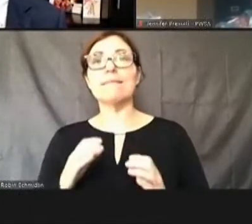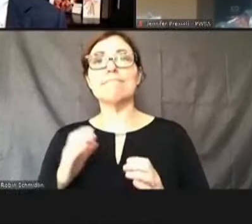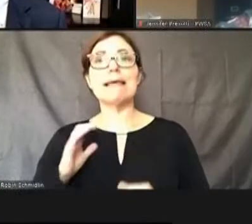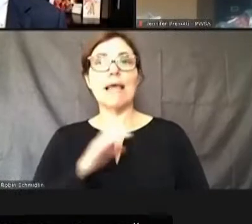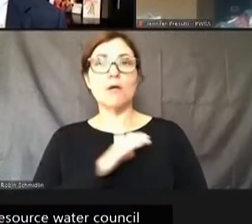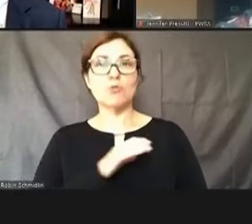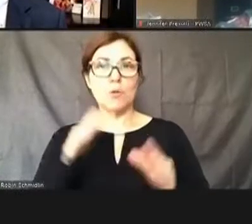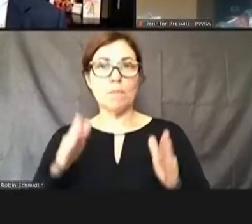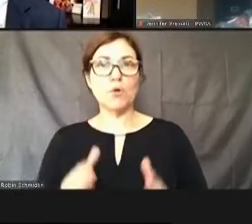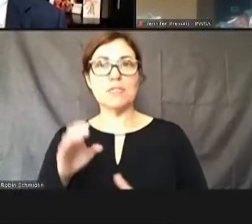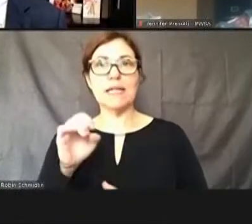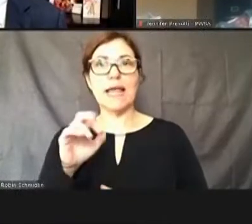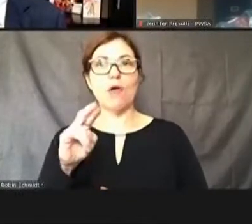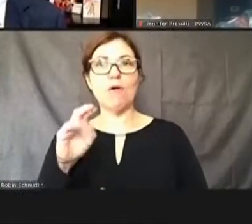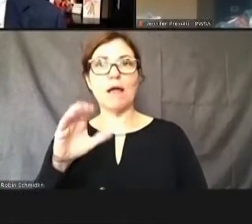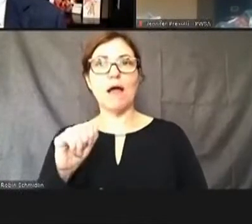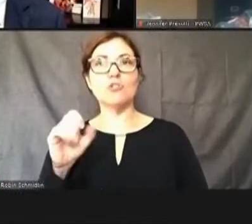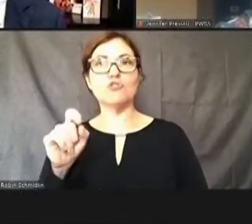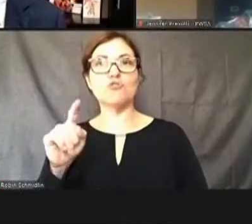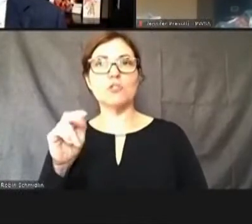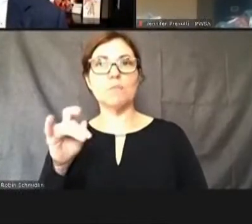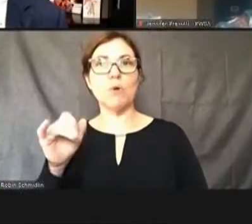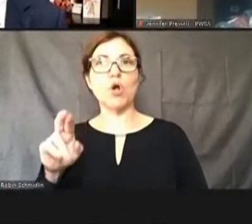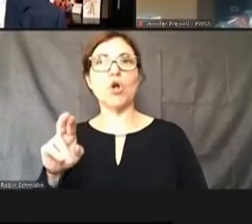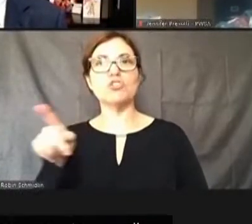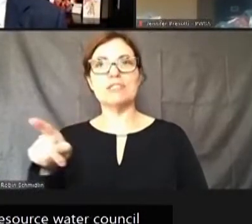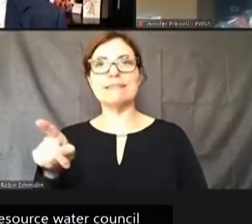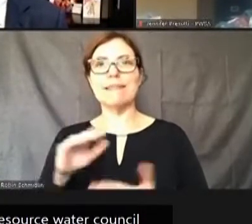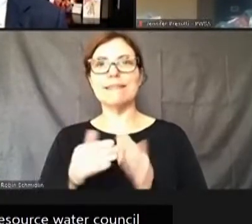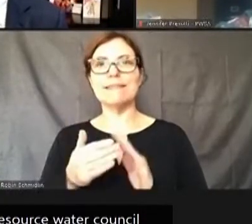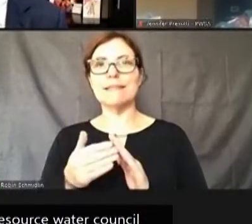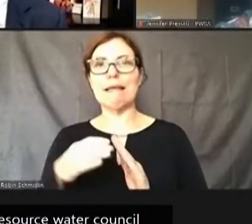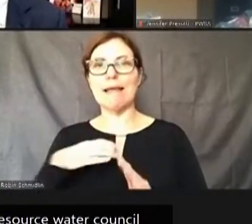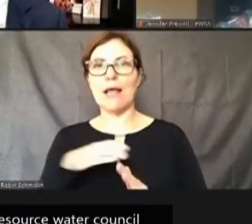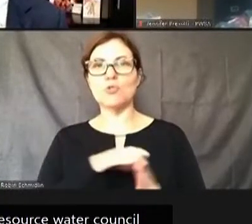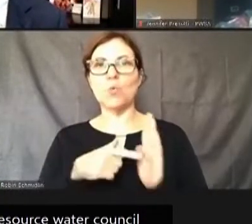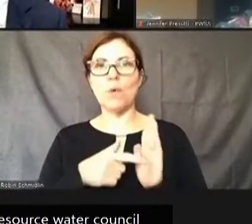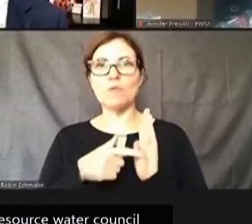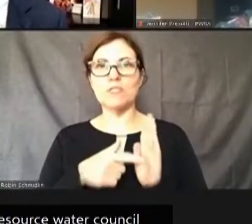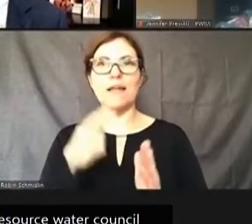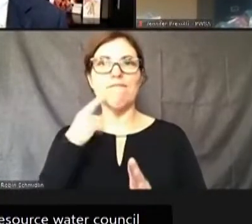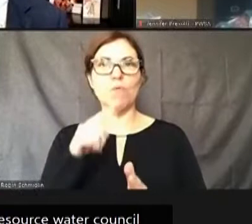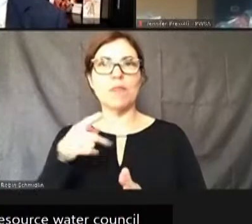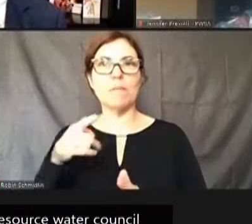is City Council representative on the PWSA board.